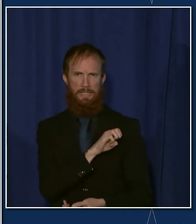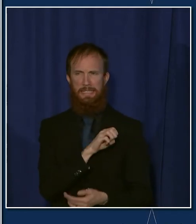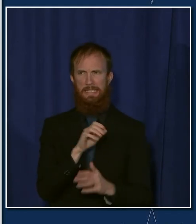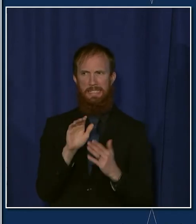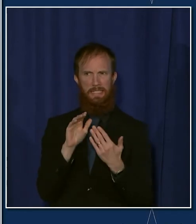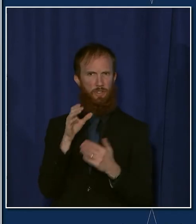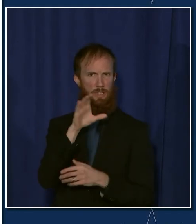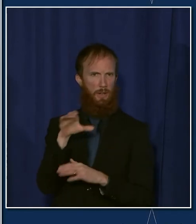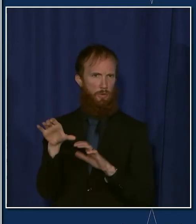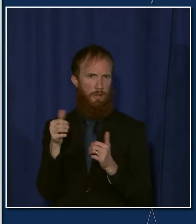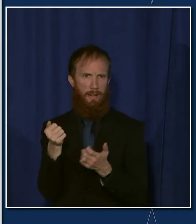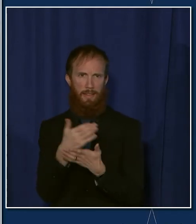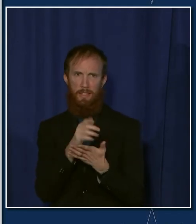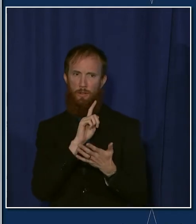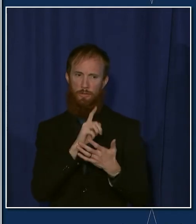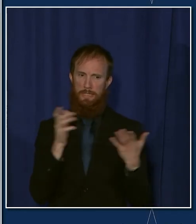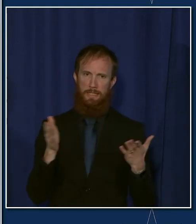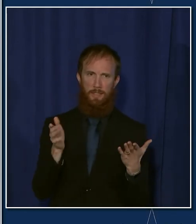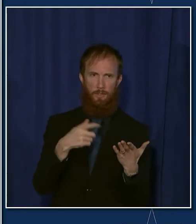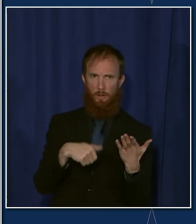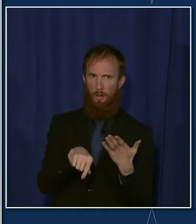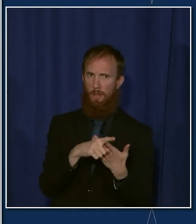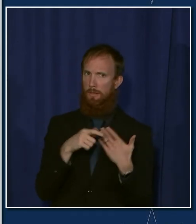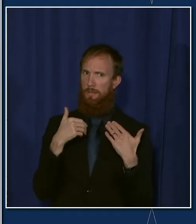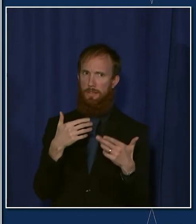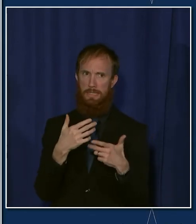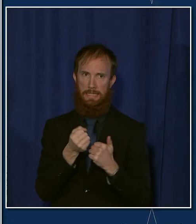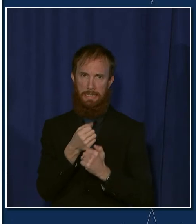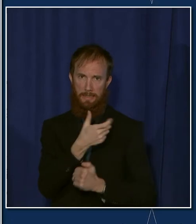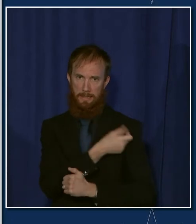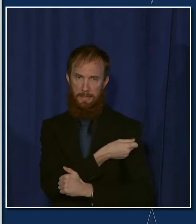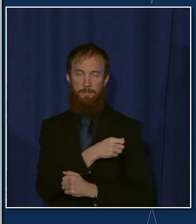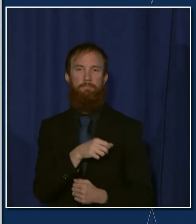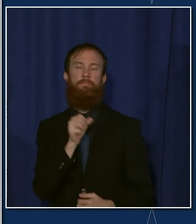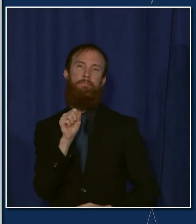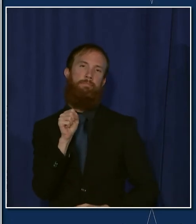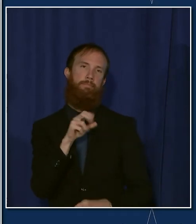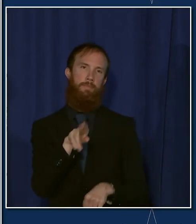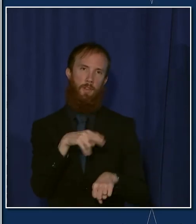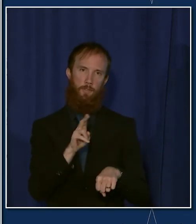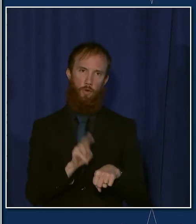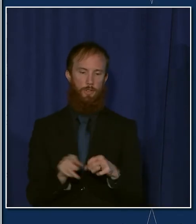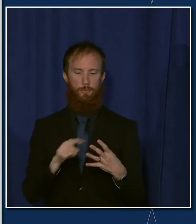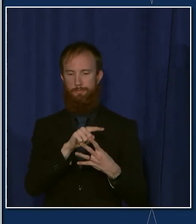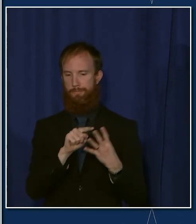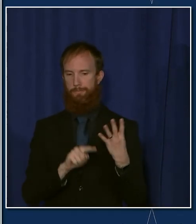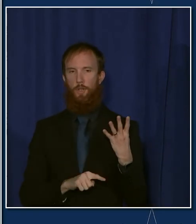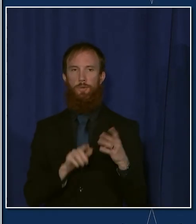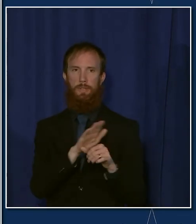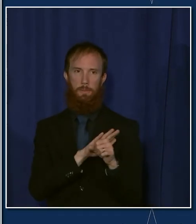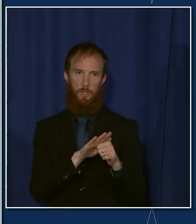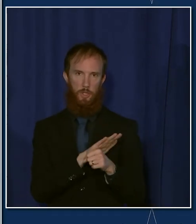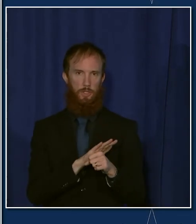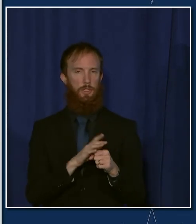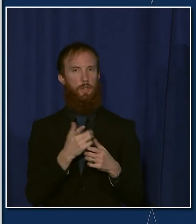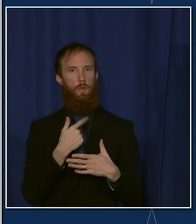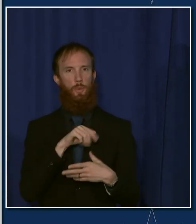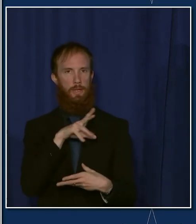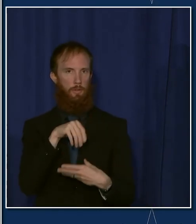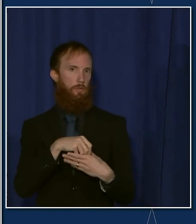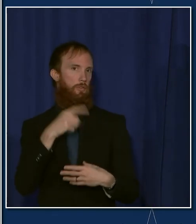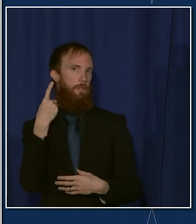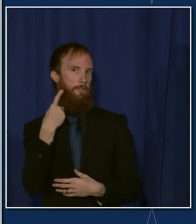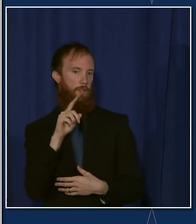neighborhoods specifically to try to get those rates up? Yeah, of course. So those neighborhoods are included, in our